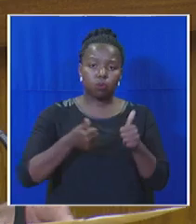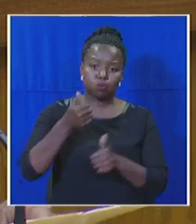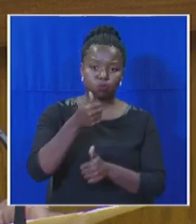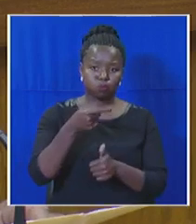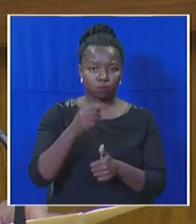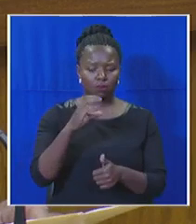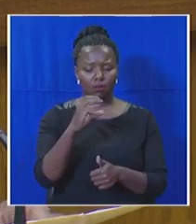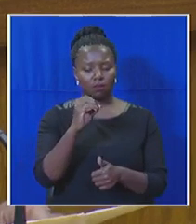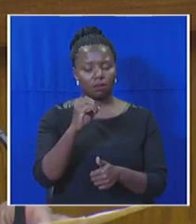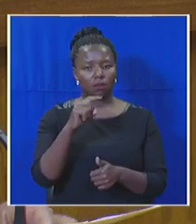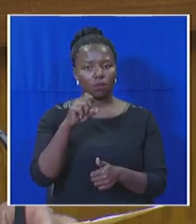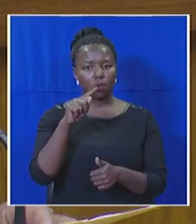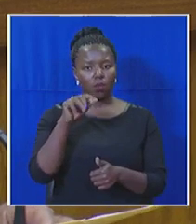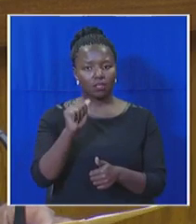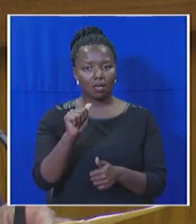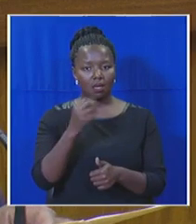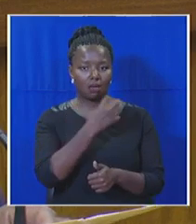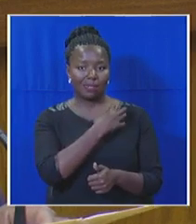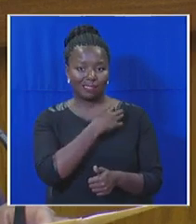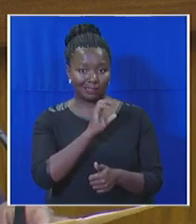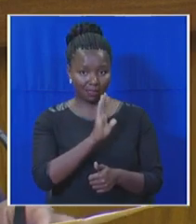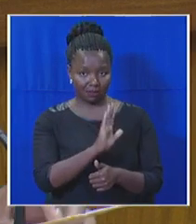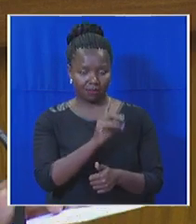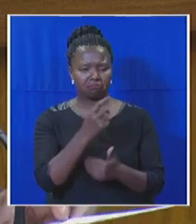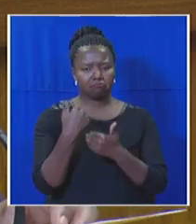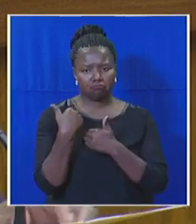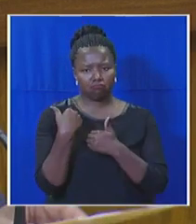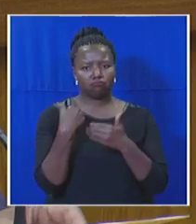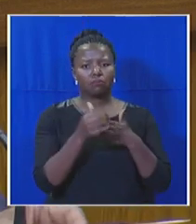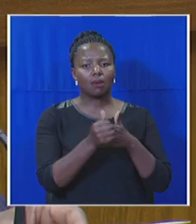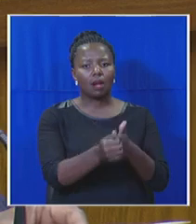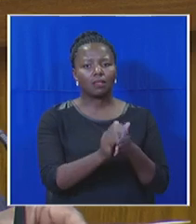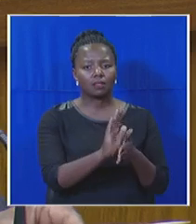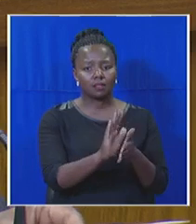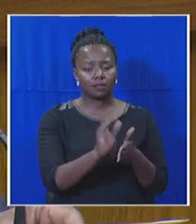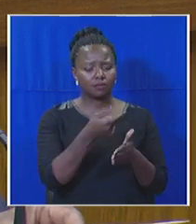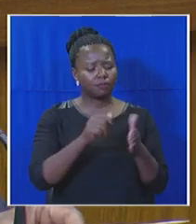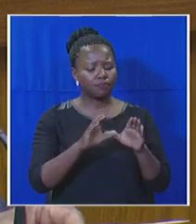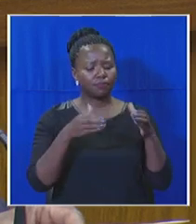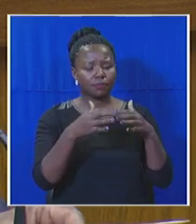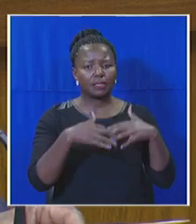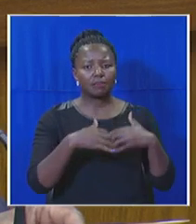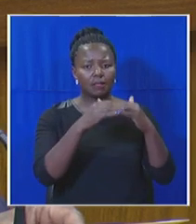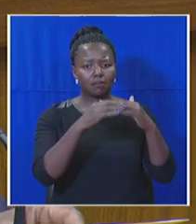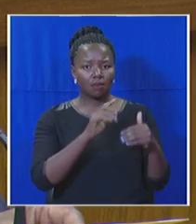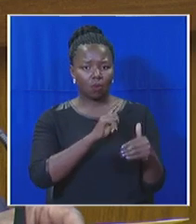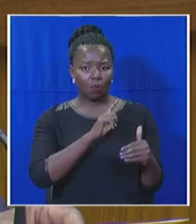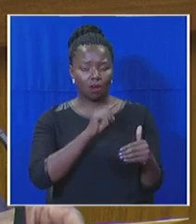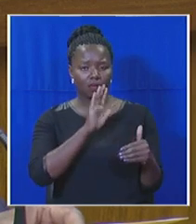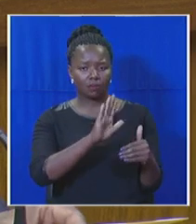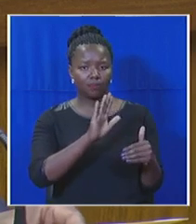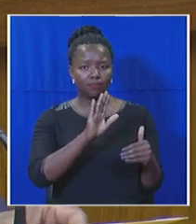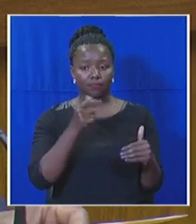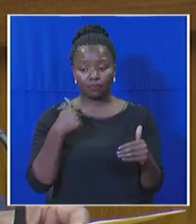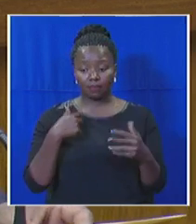Governance and Traditional Affairs, which is coordinating the response to the